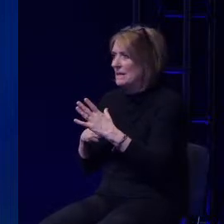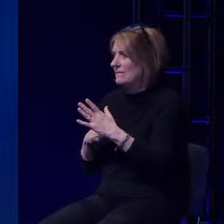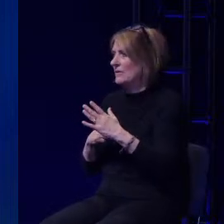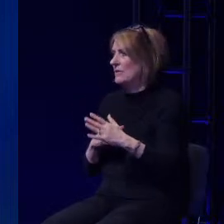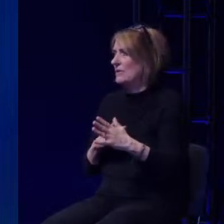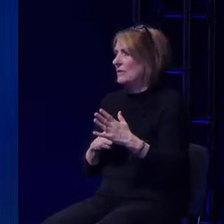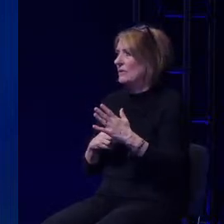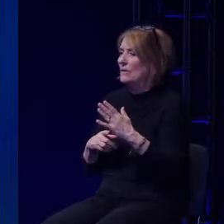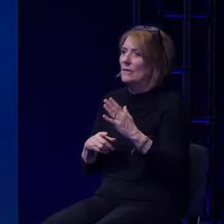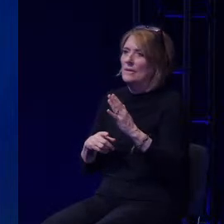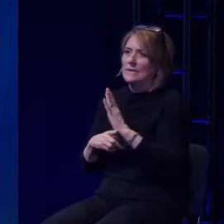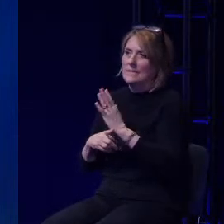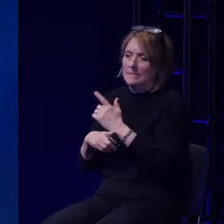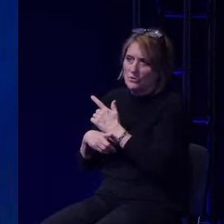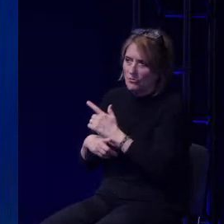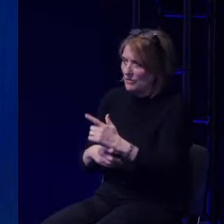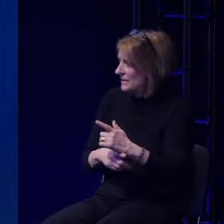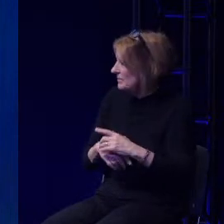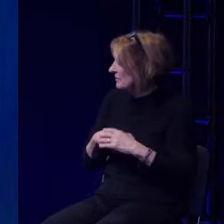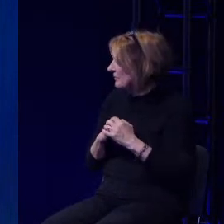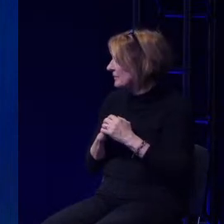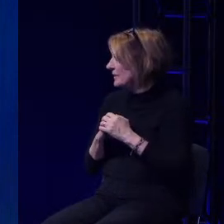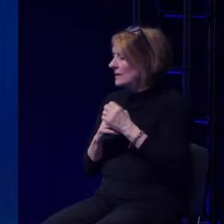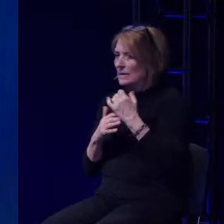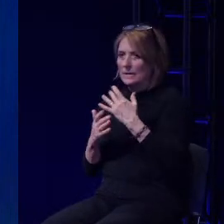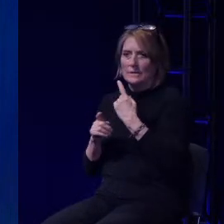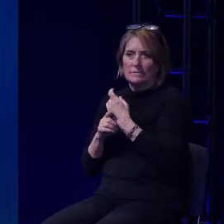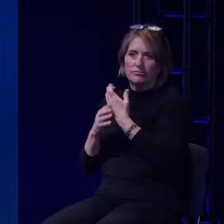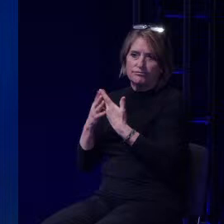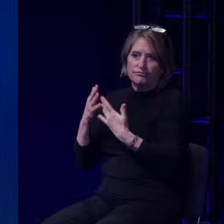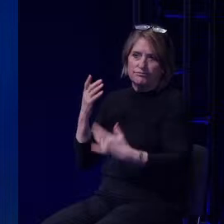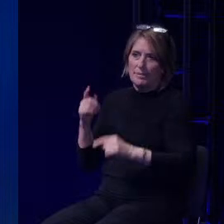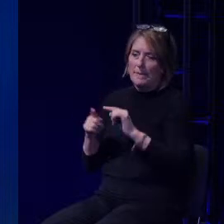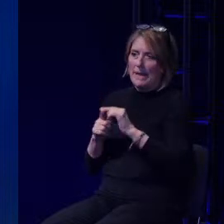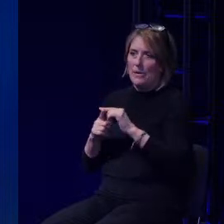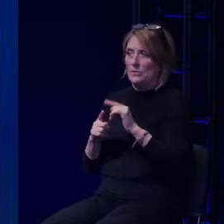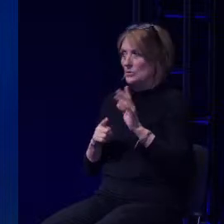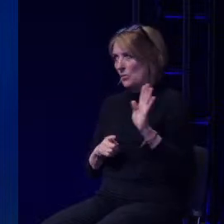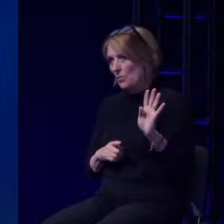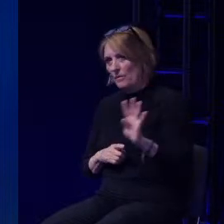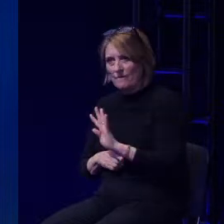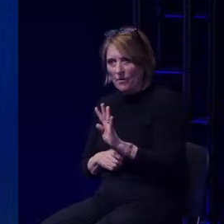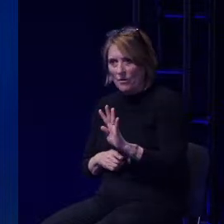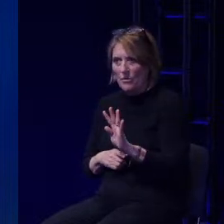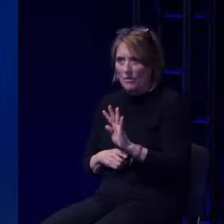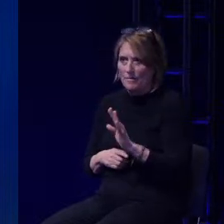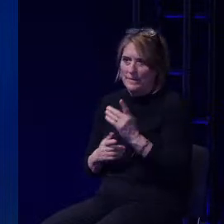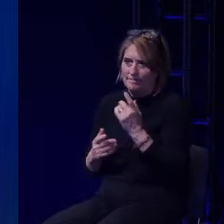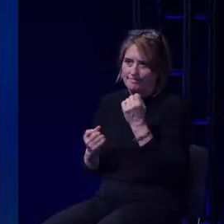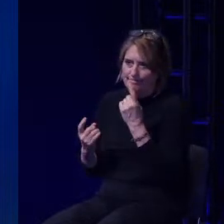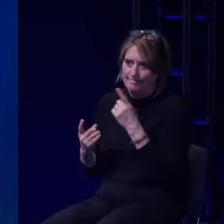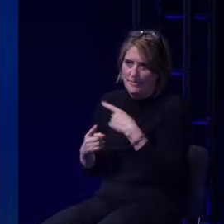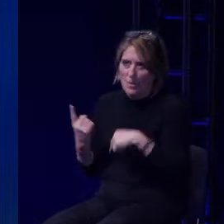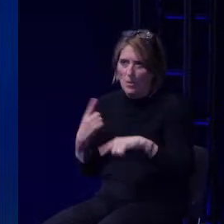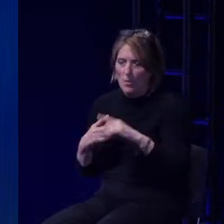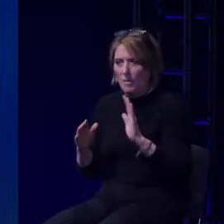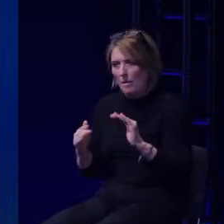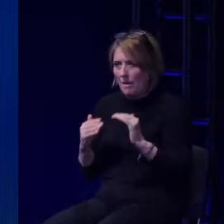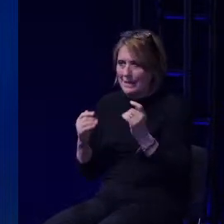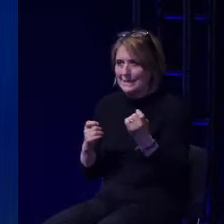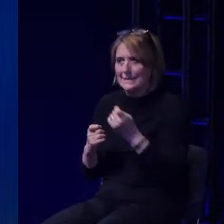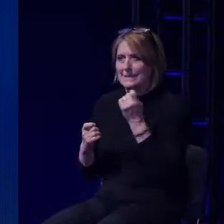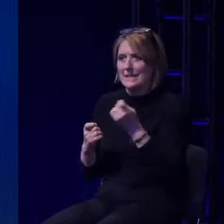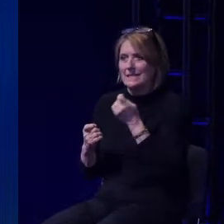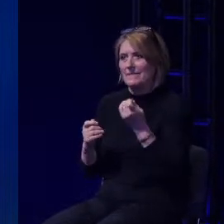I could have said so much more about all our distinguished cinematographers here today, but I think you get the gist. They are all highly